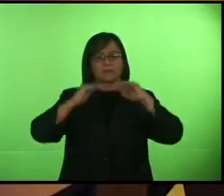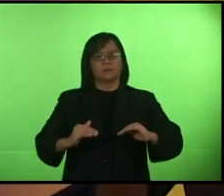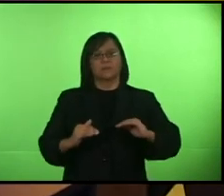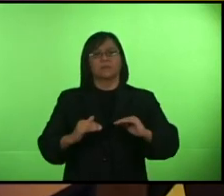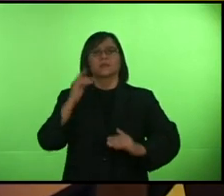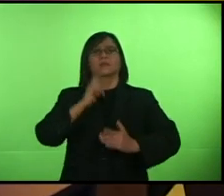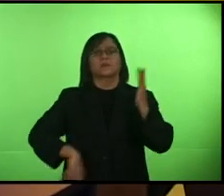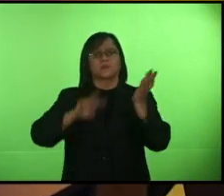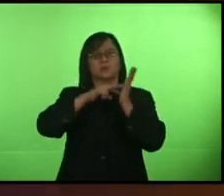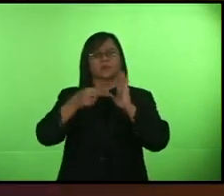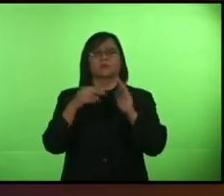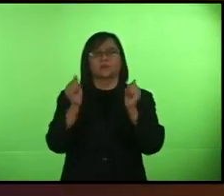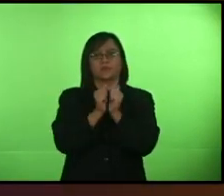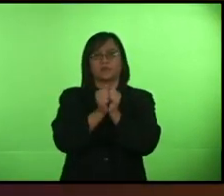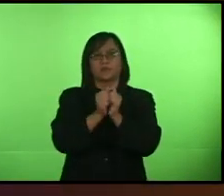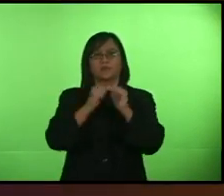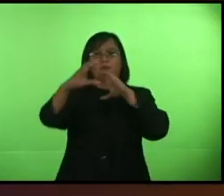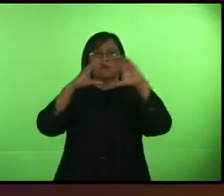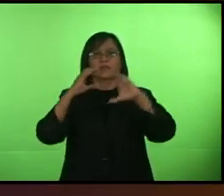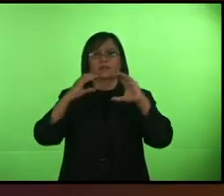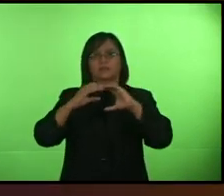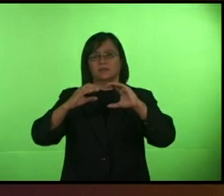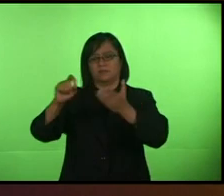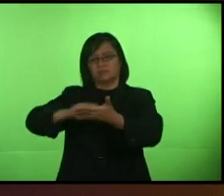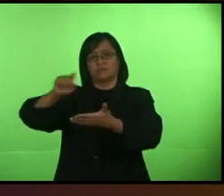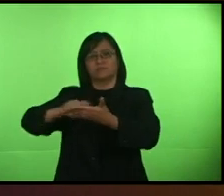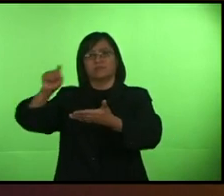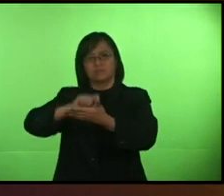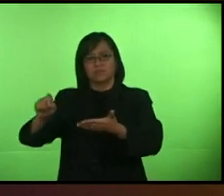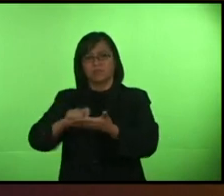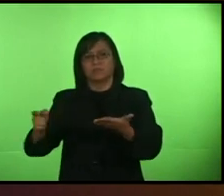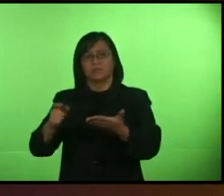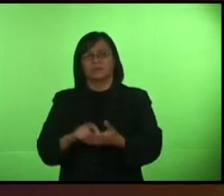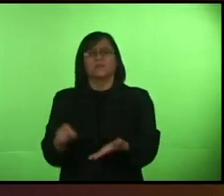Next, what do you mean by written communication? Anyone?